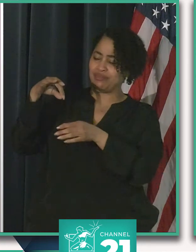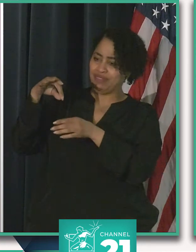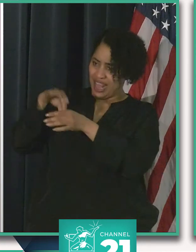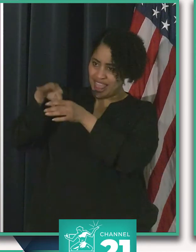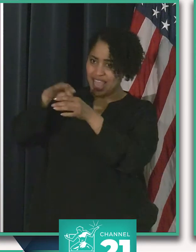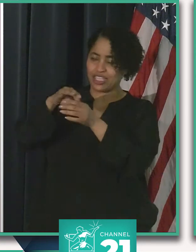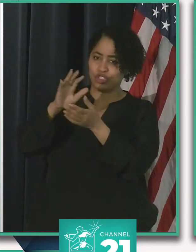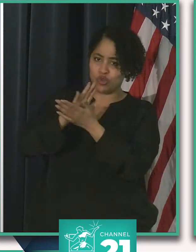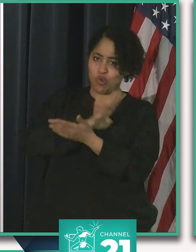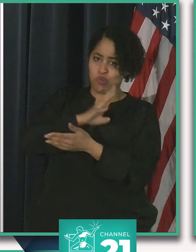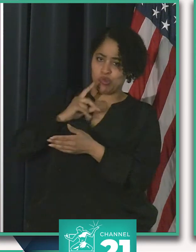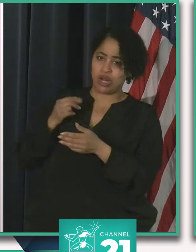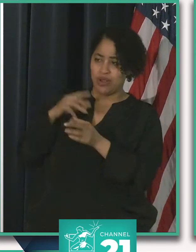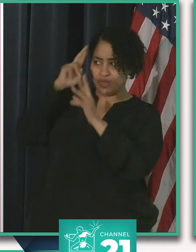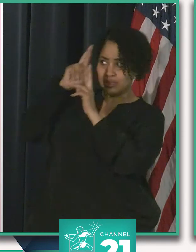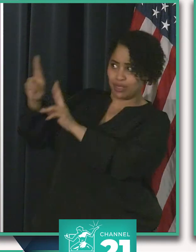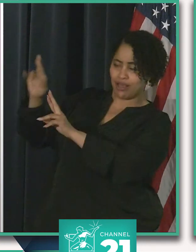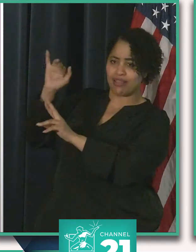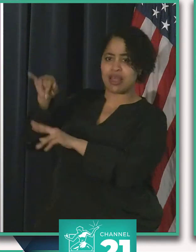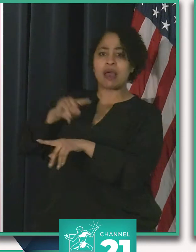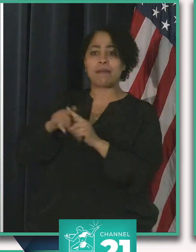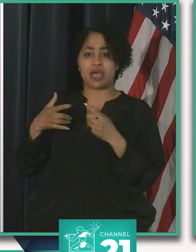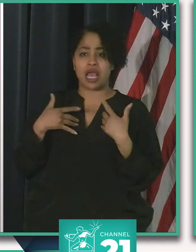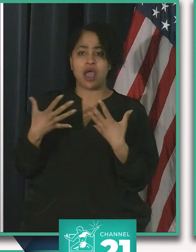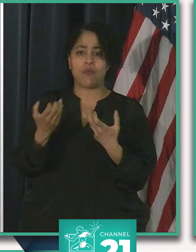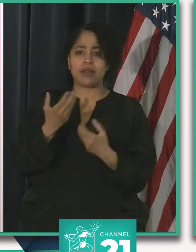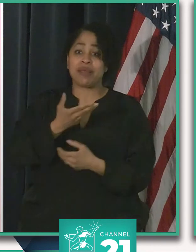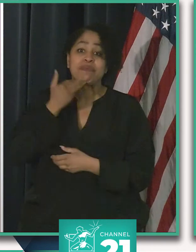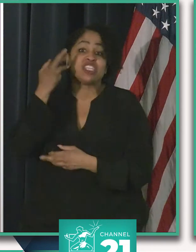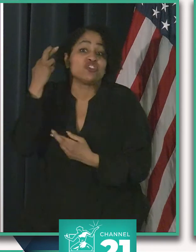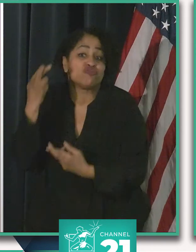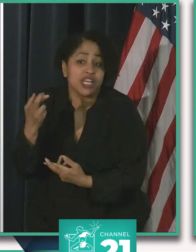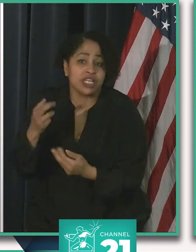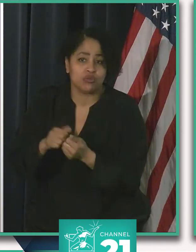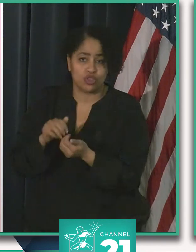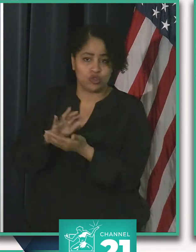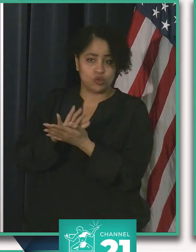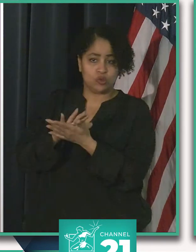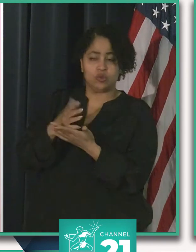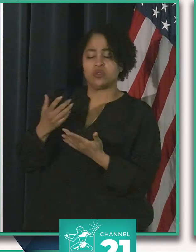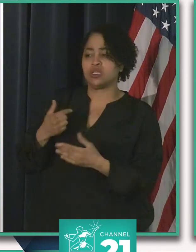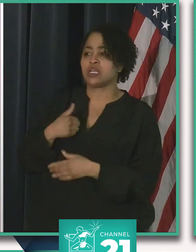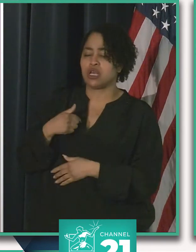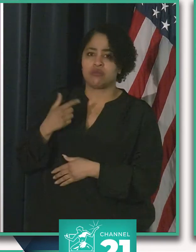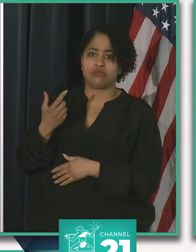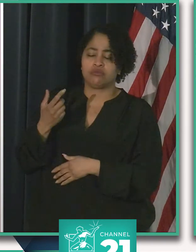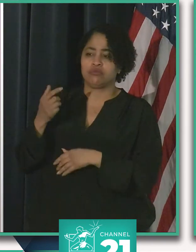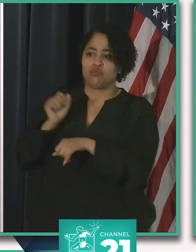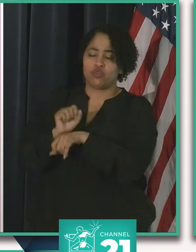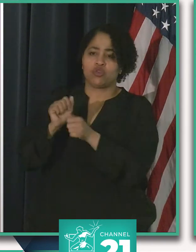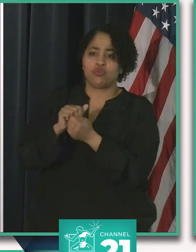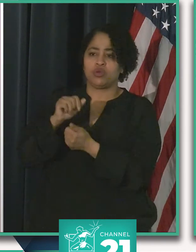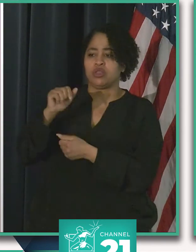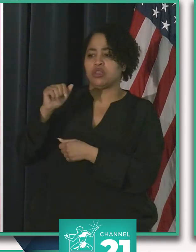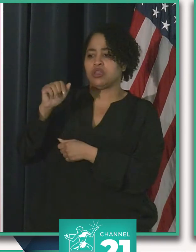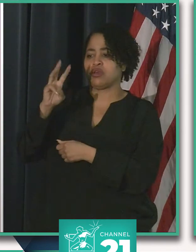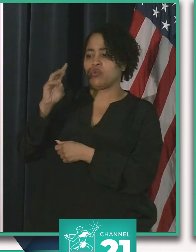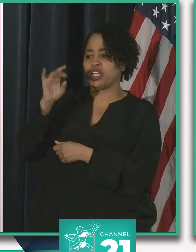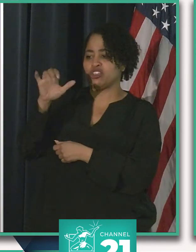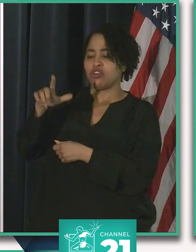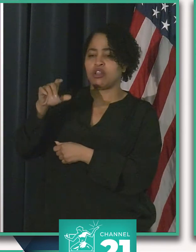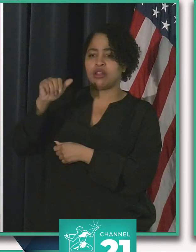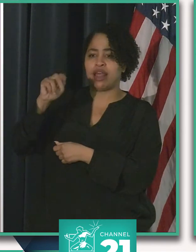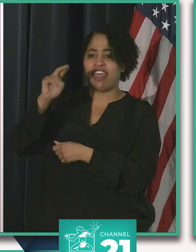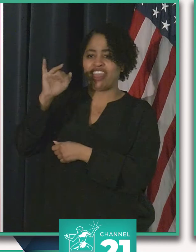that. But I do want to be the best friend of the school. So I was active with Reverend Wendell Anthony and DTE to